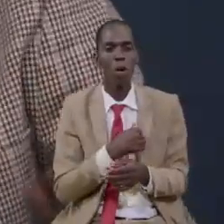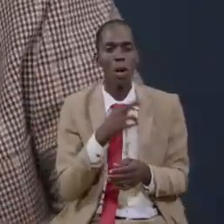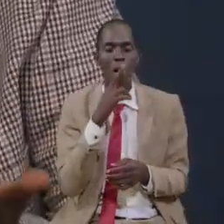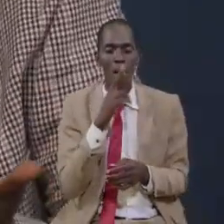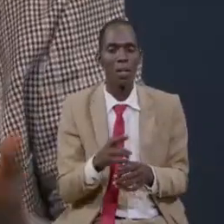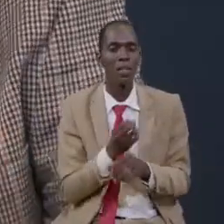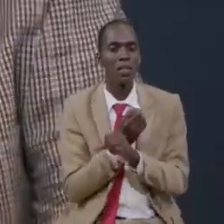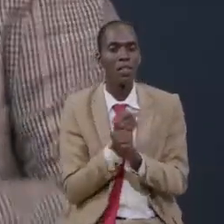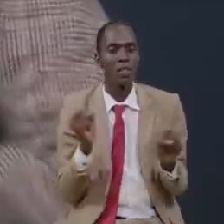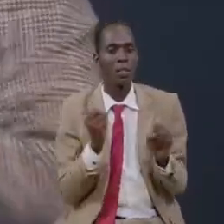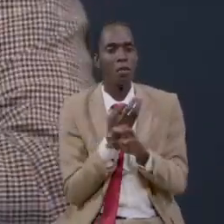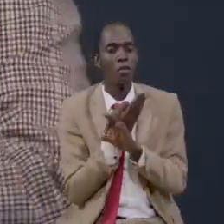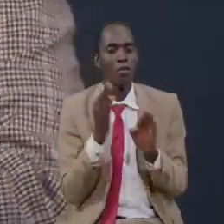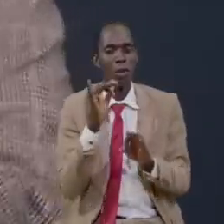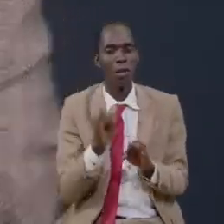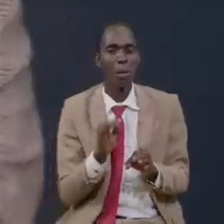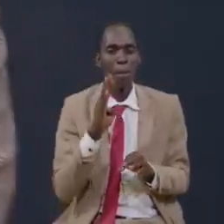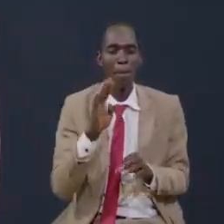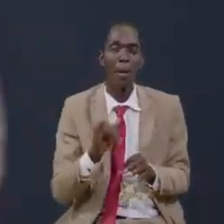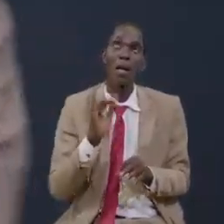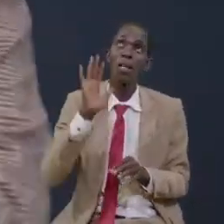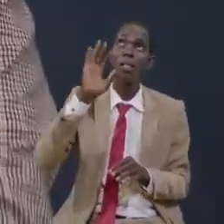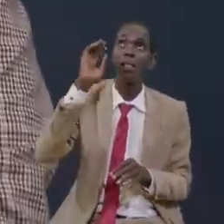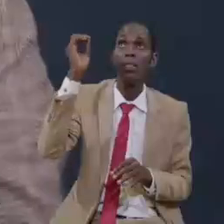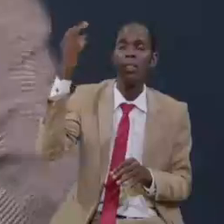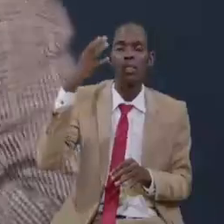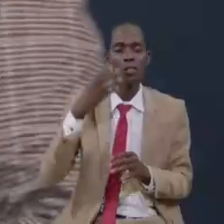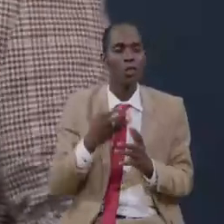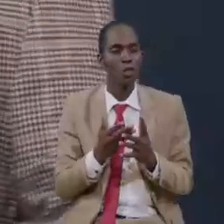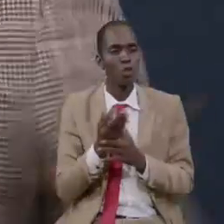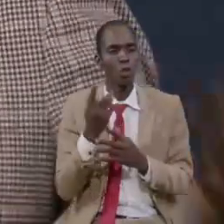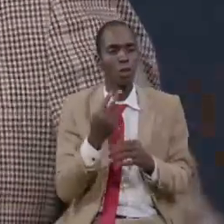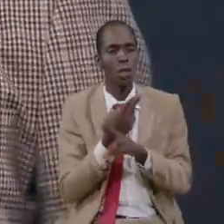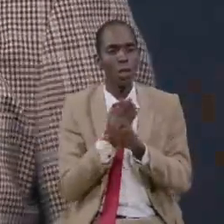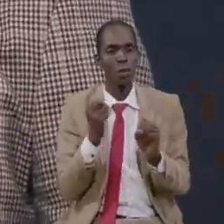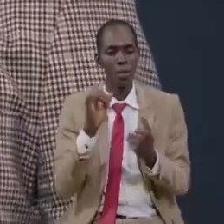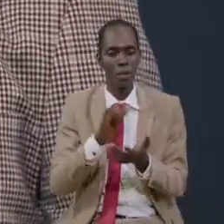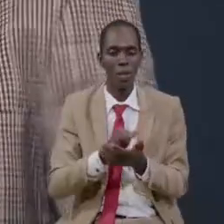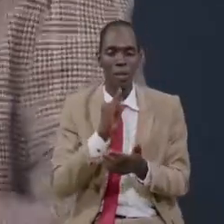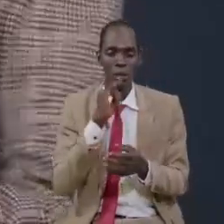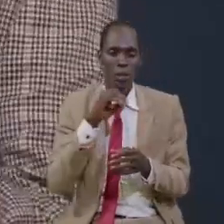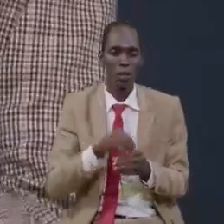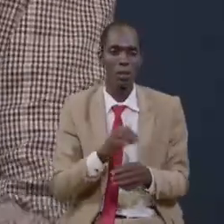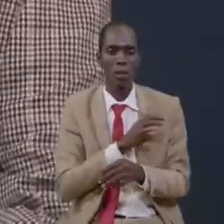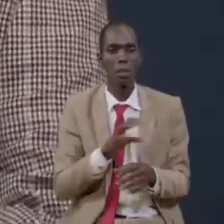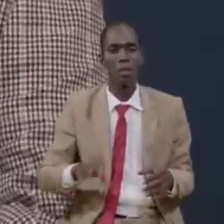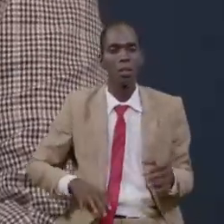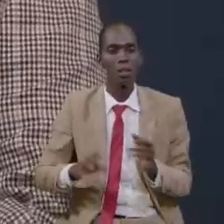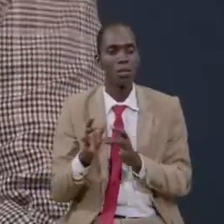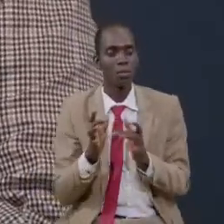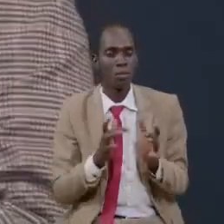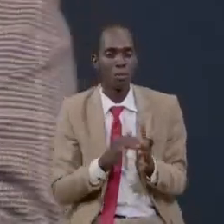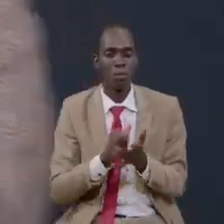the redemption that is in Christ Jesus. That's why you are here tonight. That's why